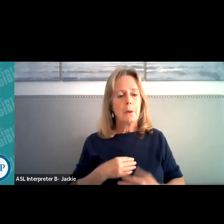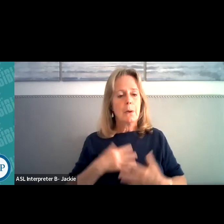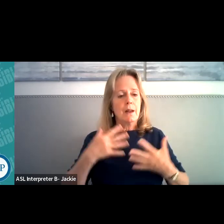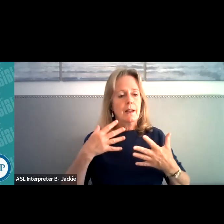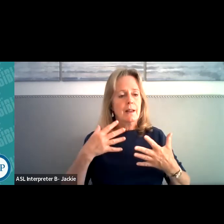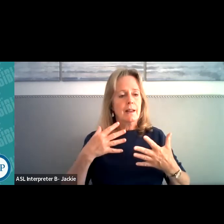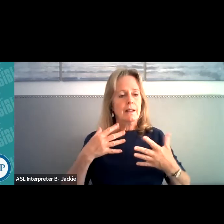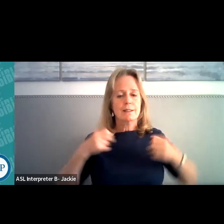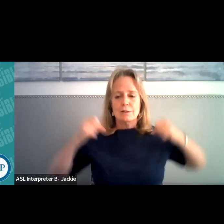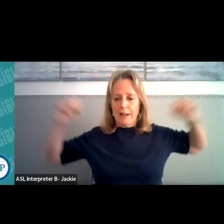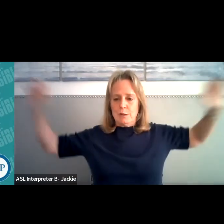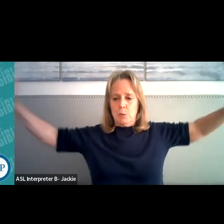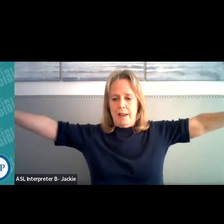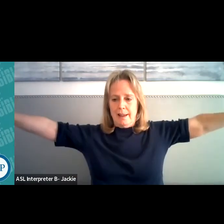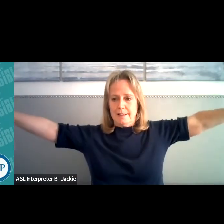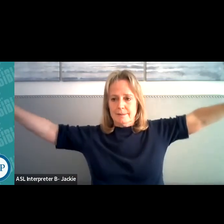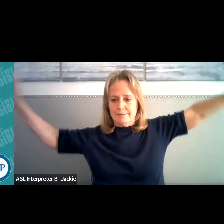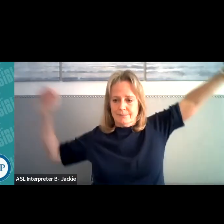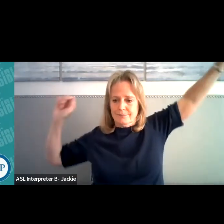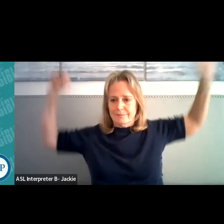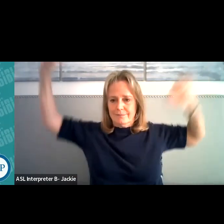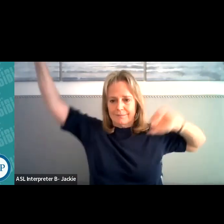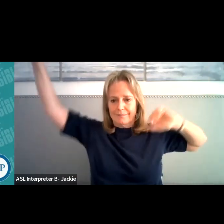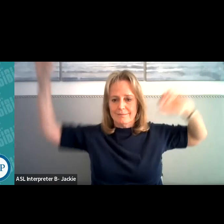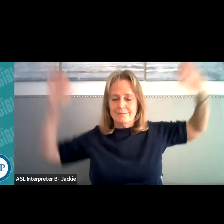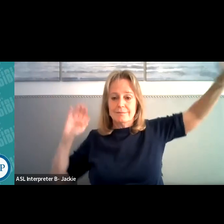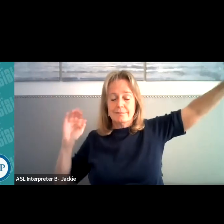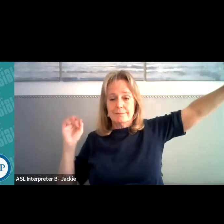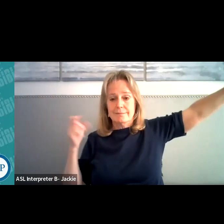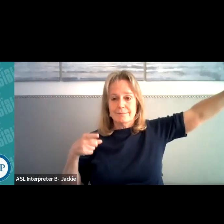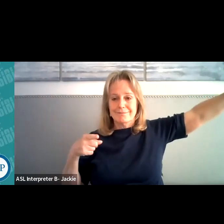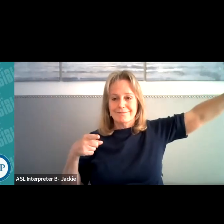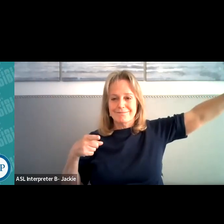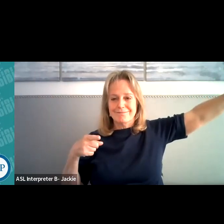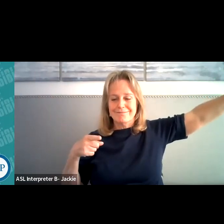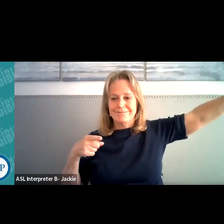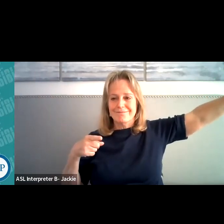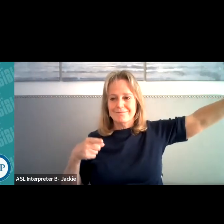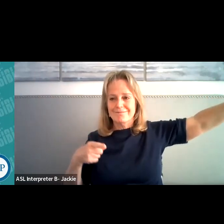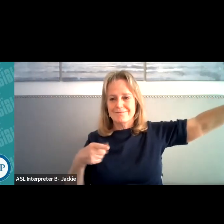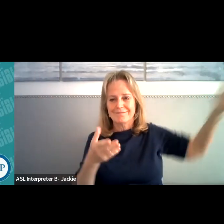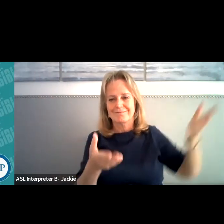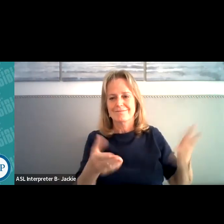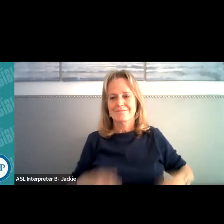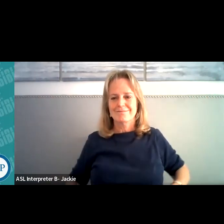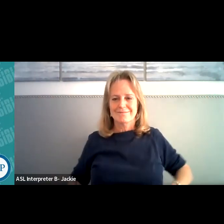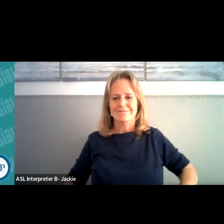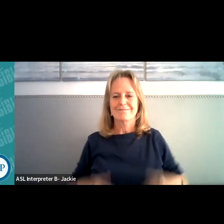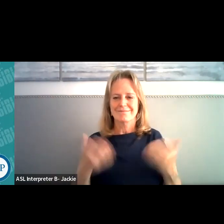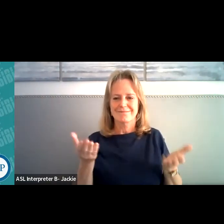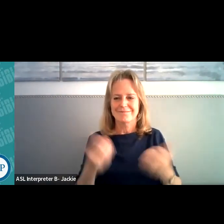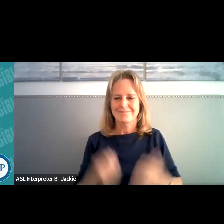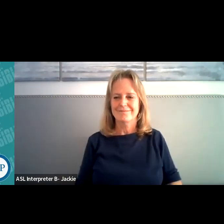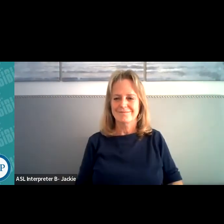little stretch break, or grab a glass of water as Maya is trying to rejoin. Here she is.